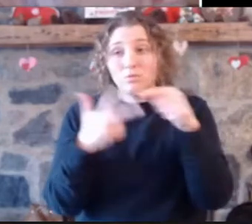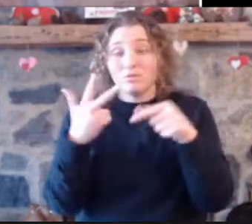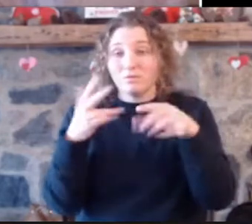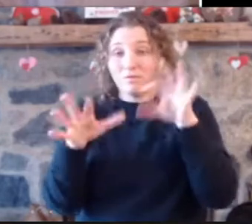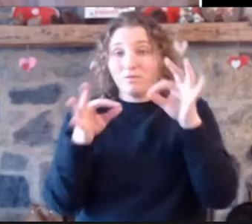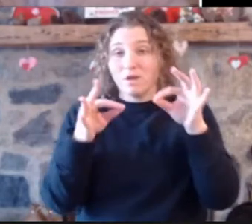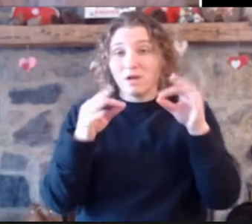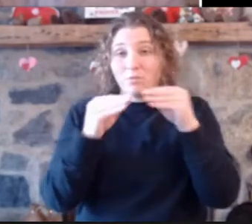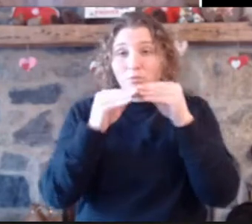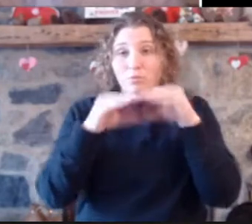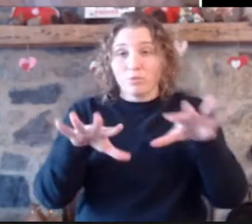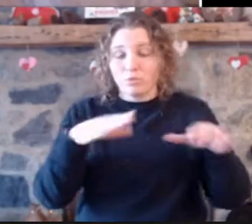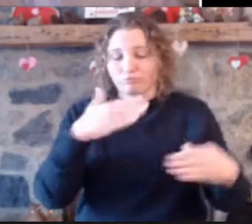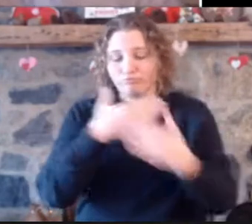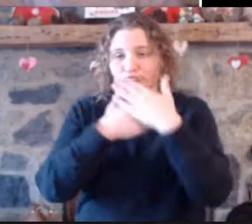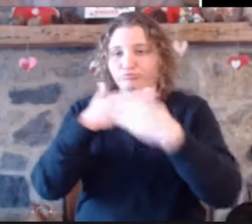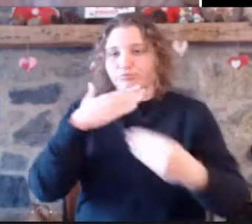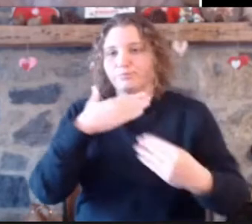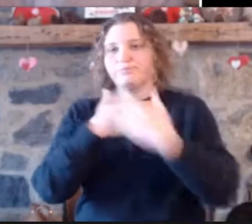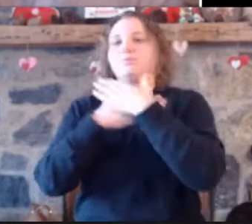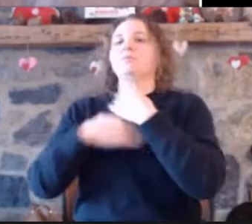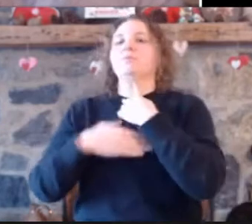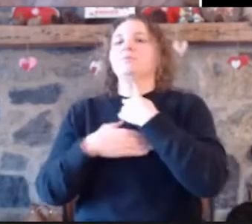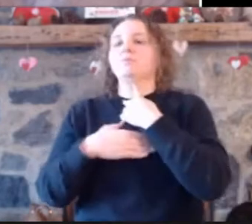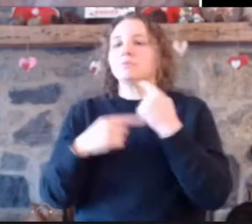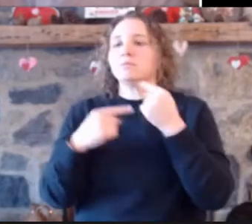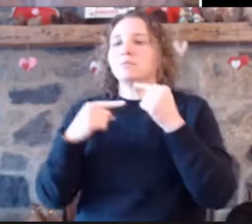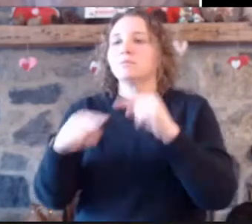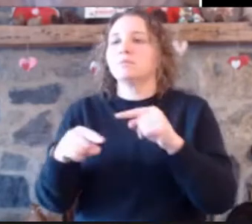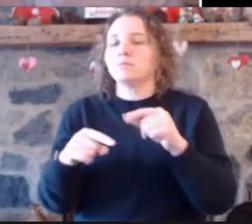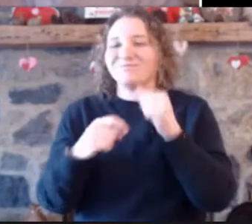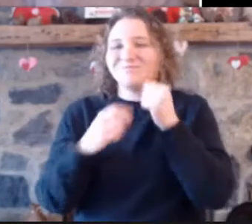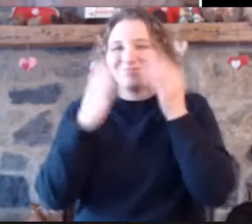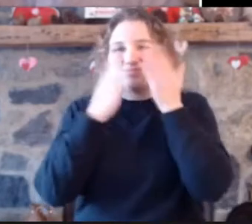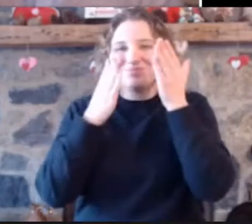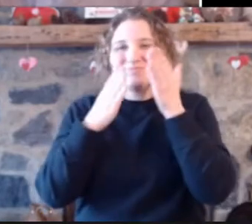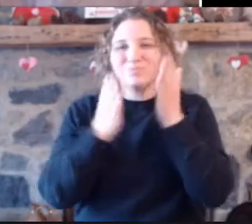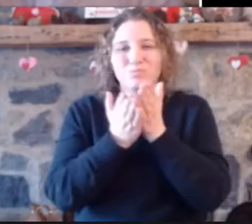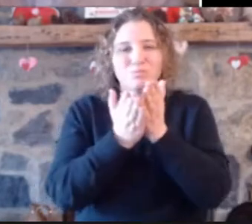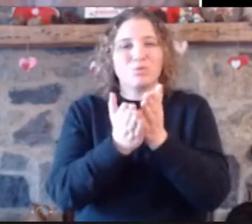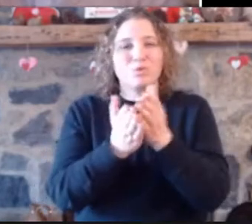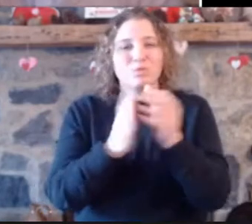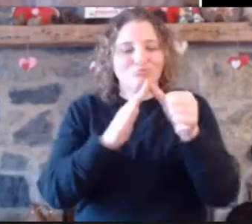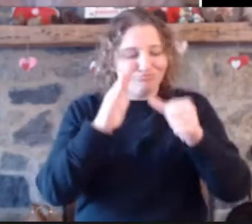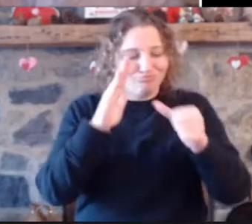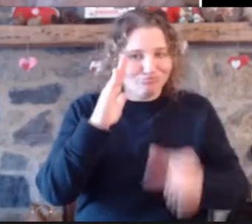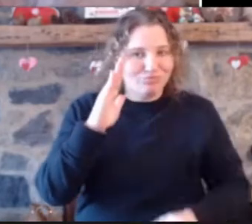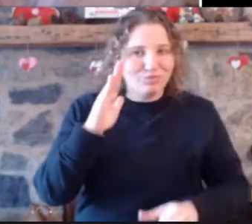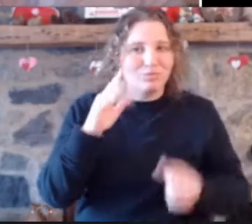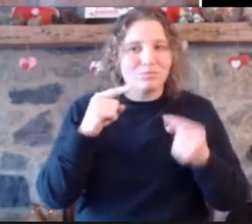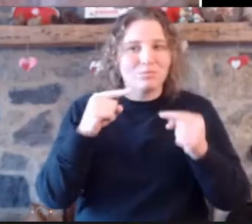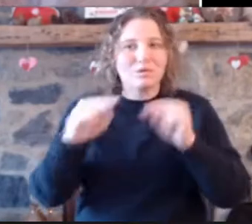get lost or beached. Due to their shyness of boats, offshore range, and deep diving habits, spending long